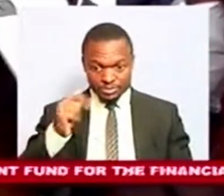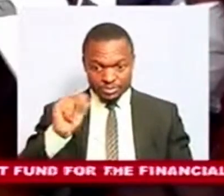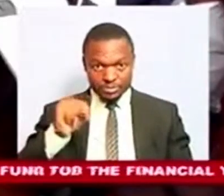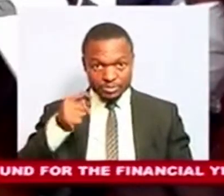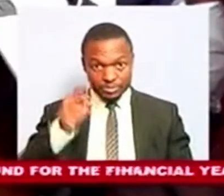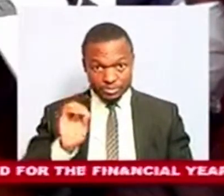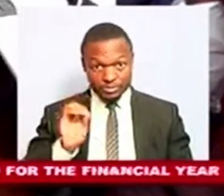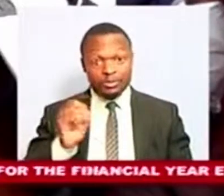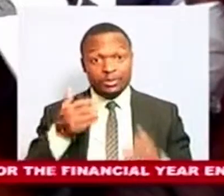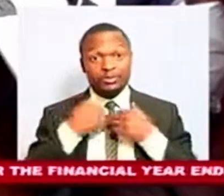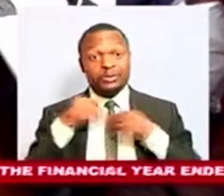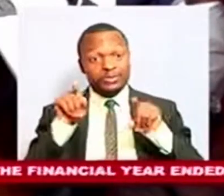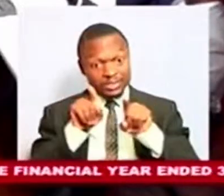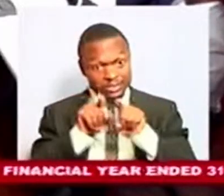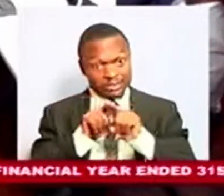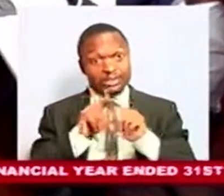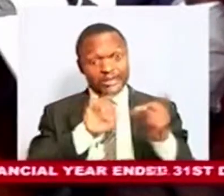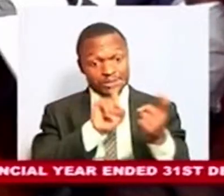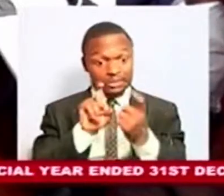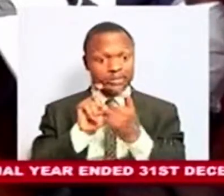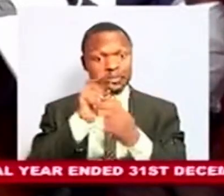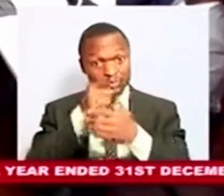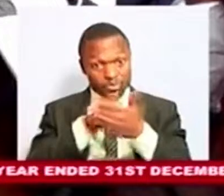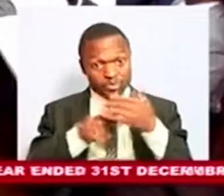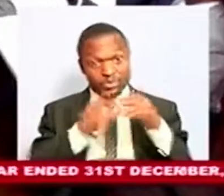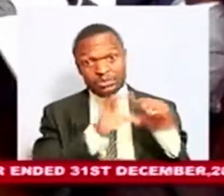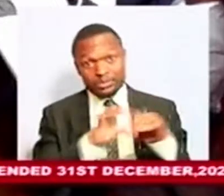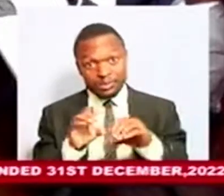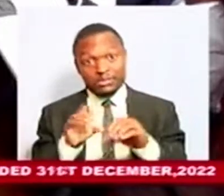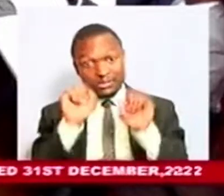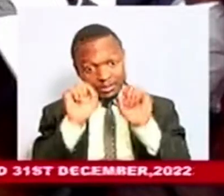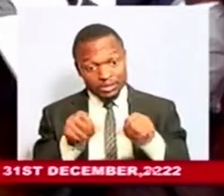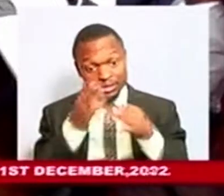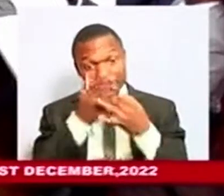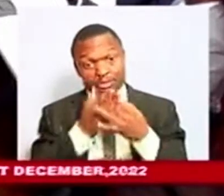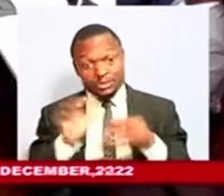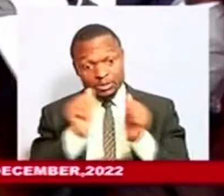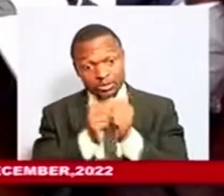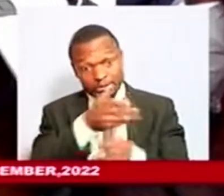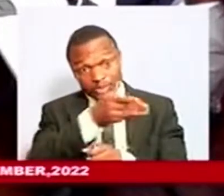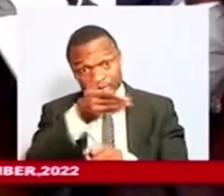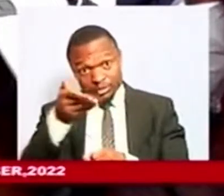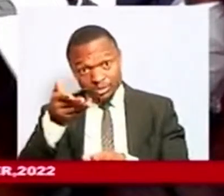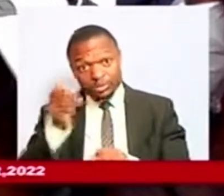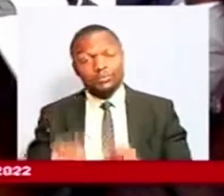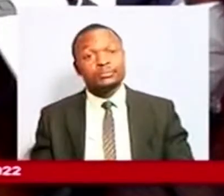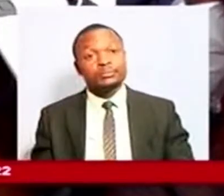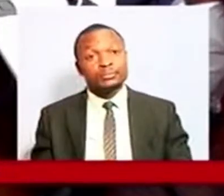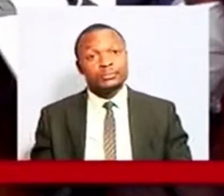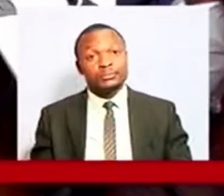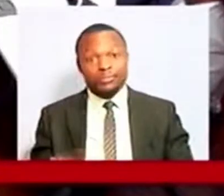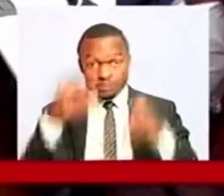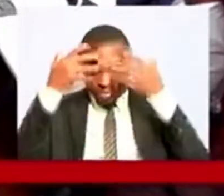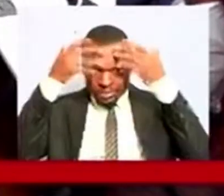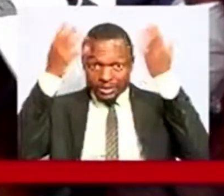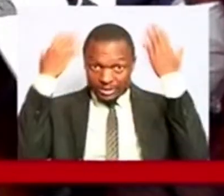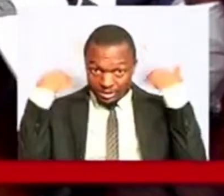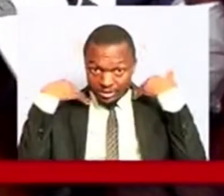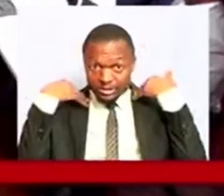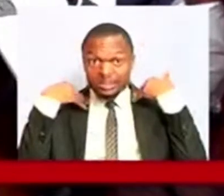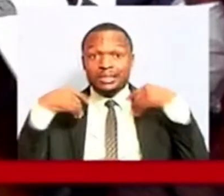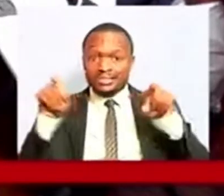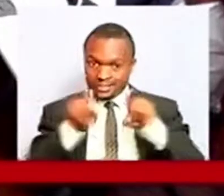had similar challenges. What we did was, maybe I can just share with them what we did. Atlas Mara.